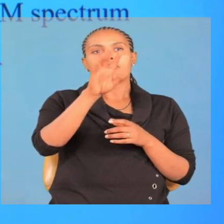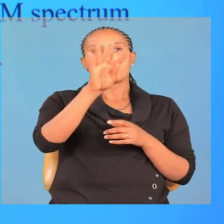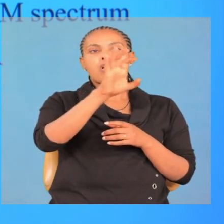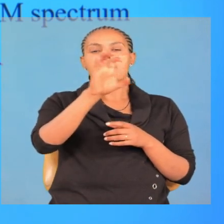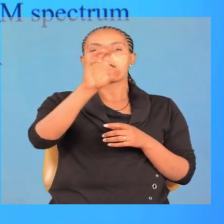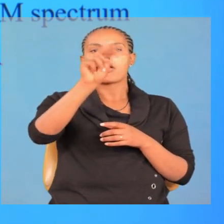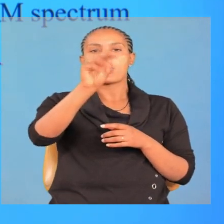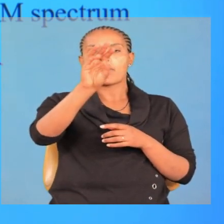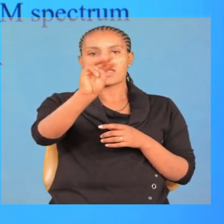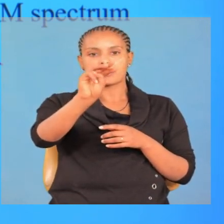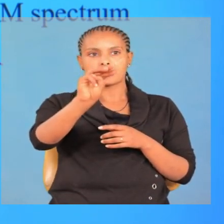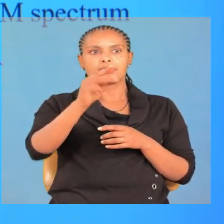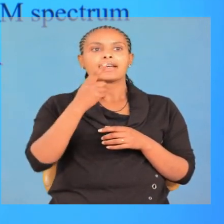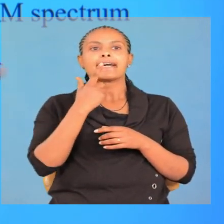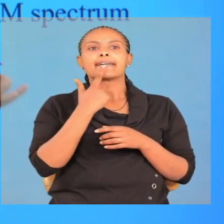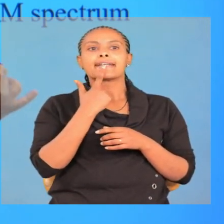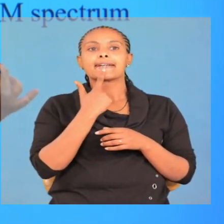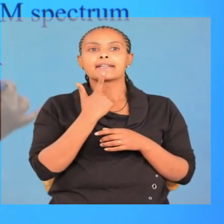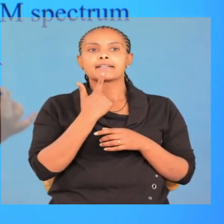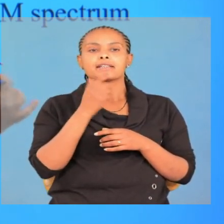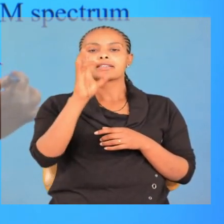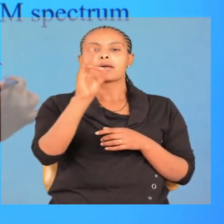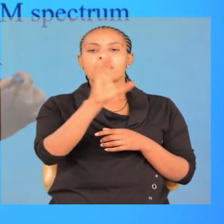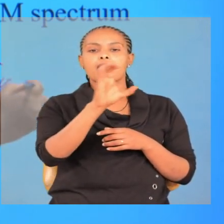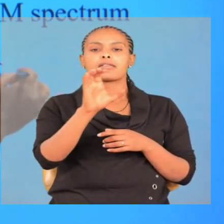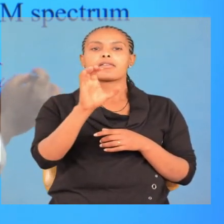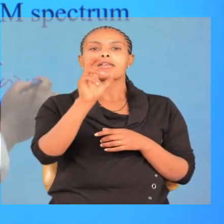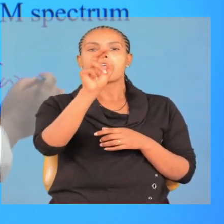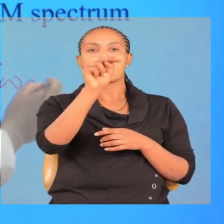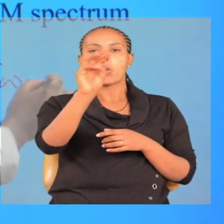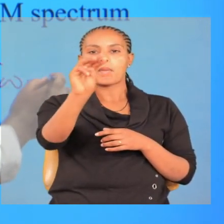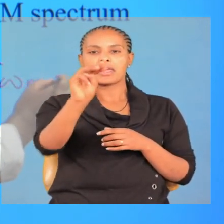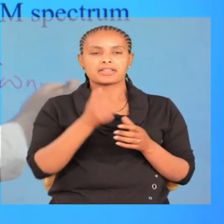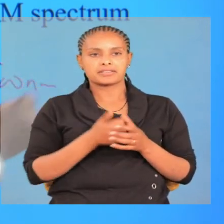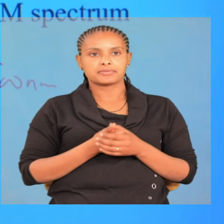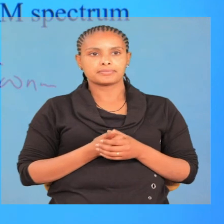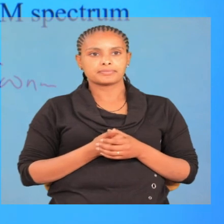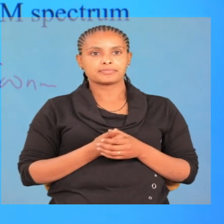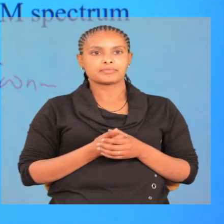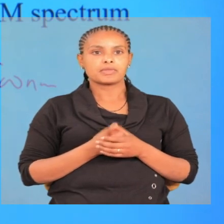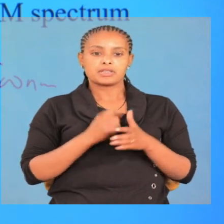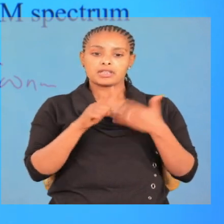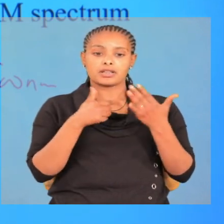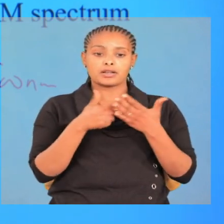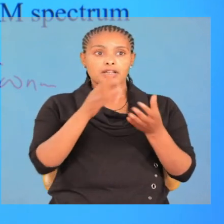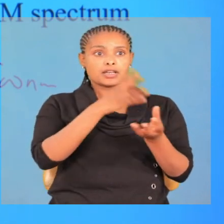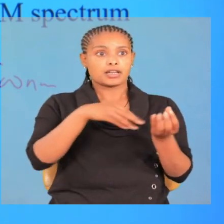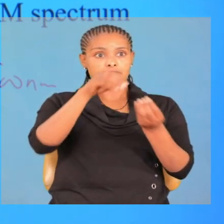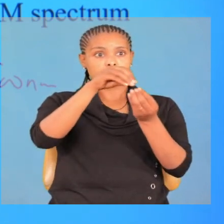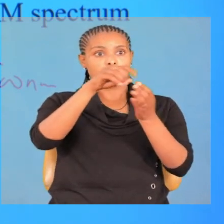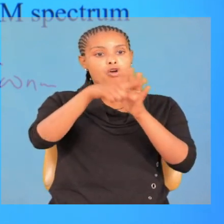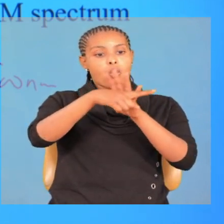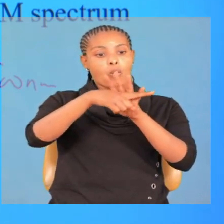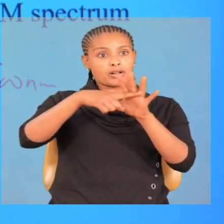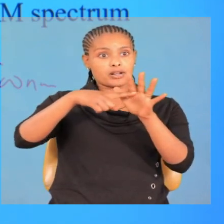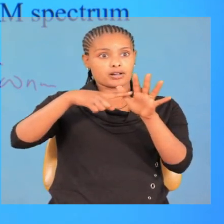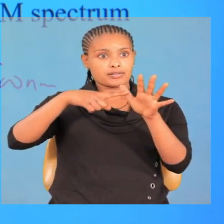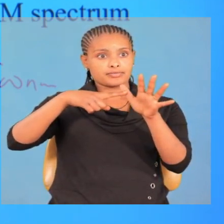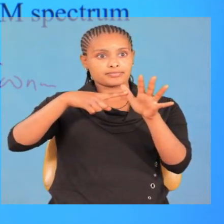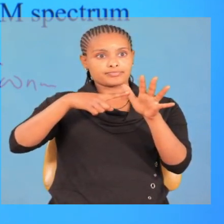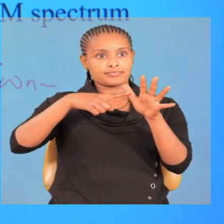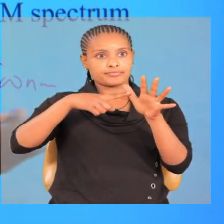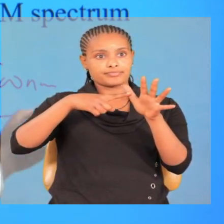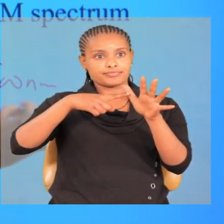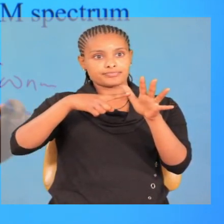nanometer. Red, 700 nanometer. Therefore, increasing order of wavelengths is